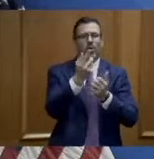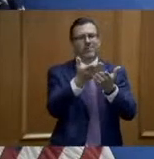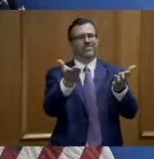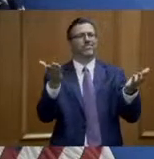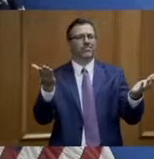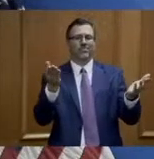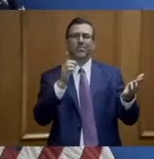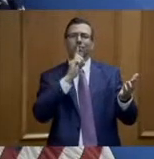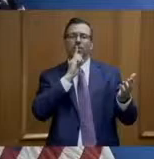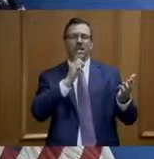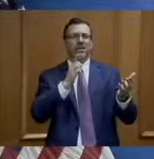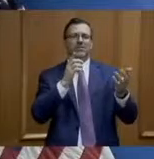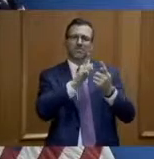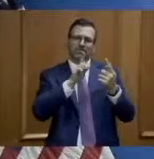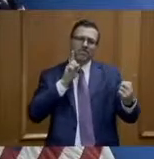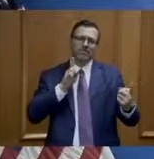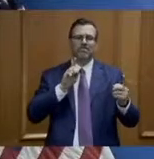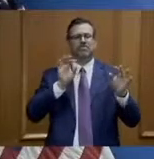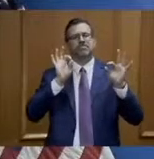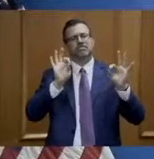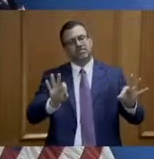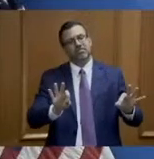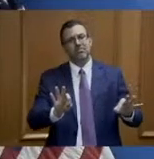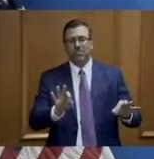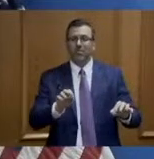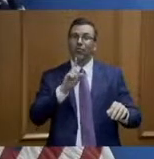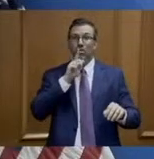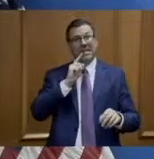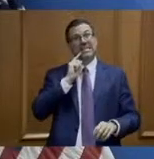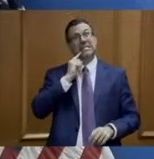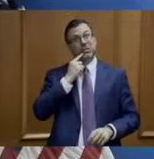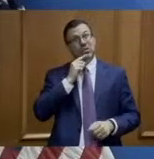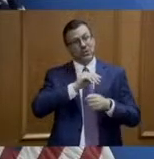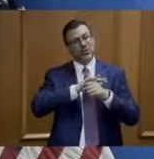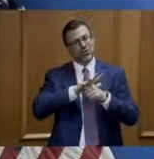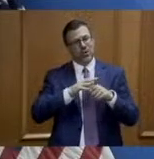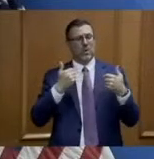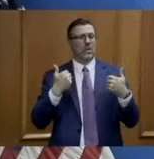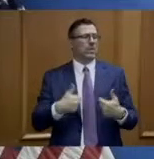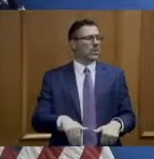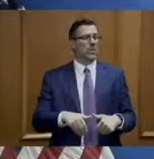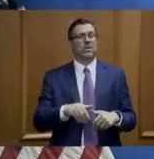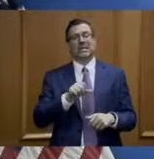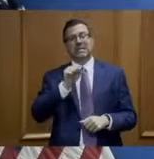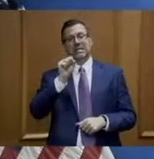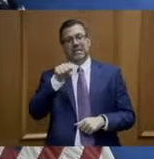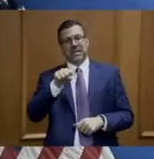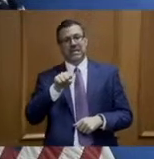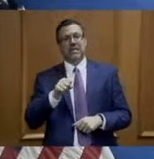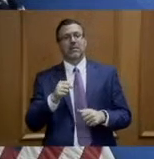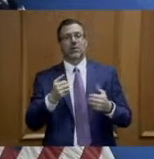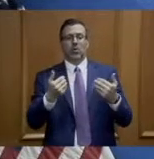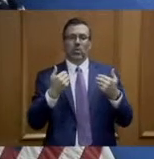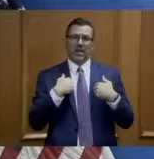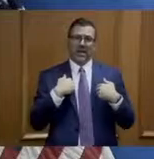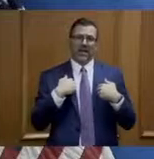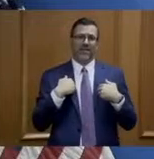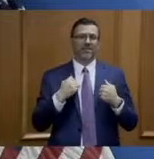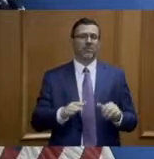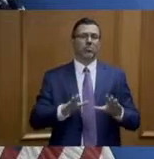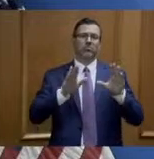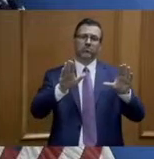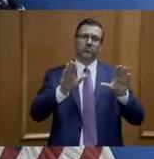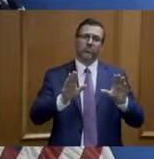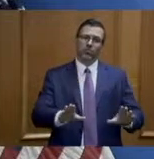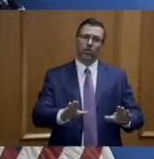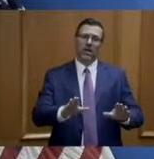a serious health crisis that exists among us today. We have a tremendous opportunity to address